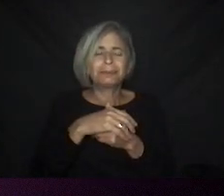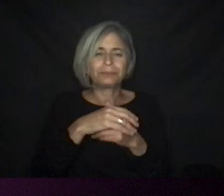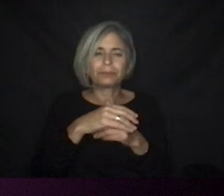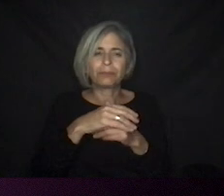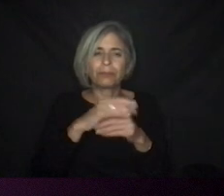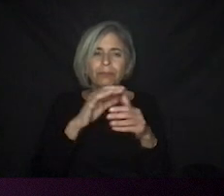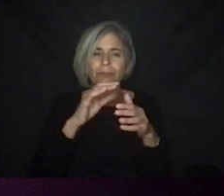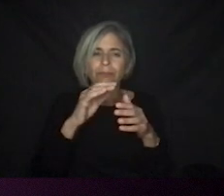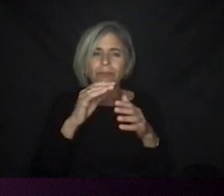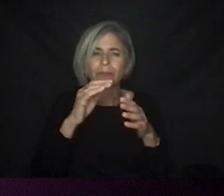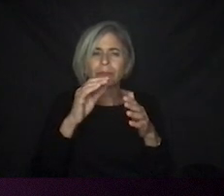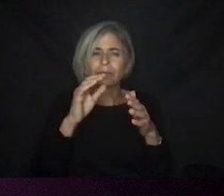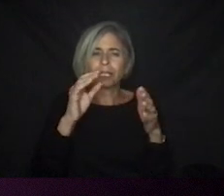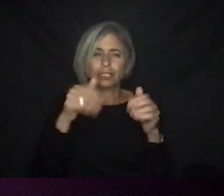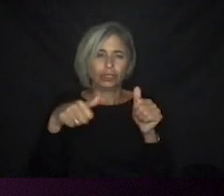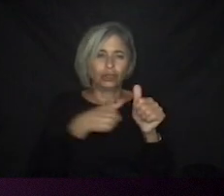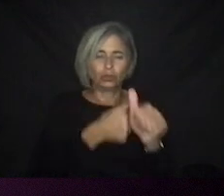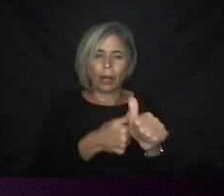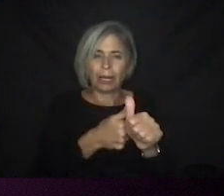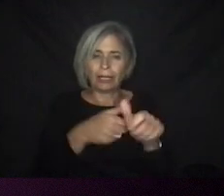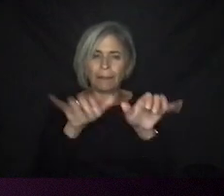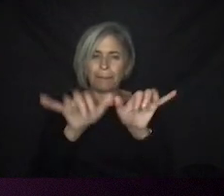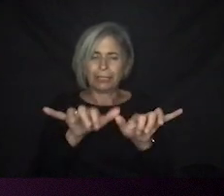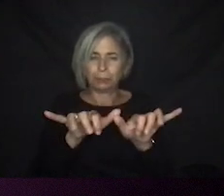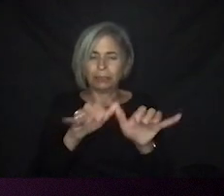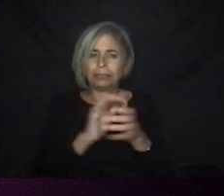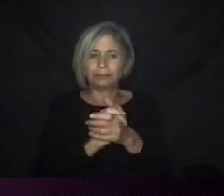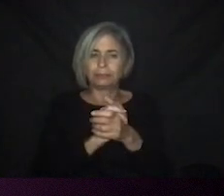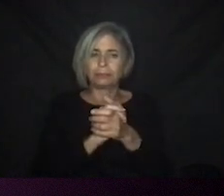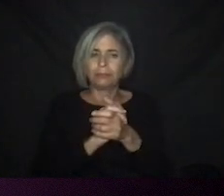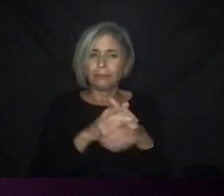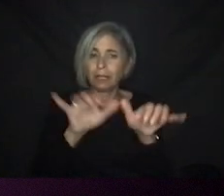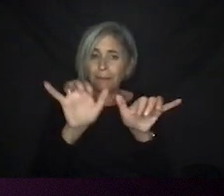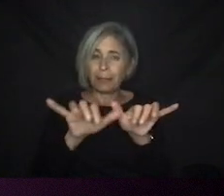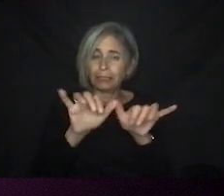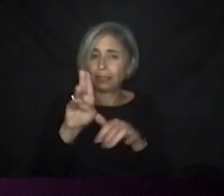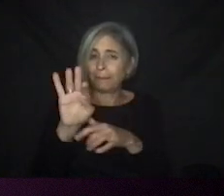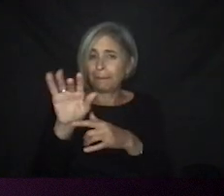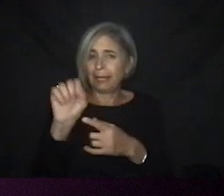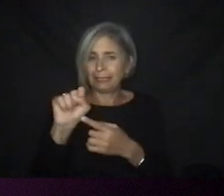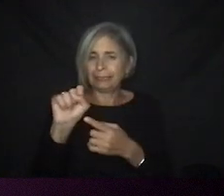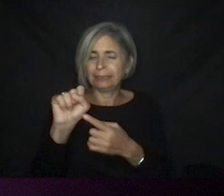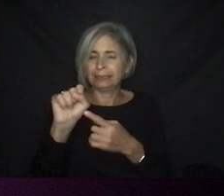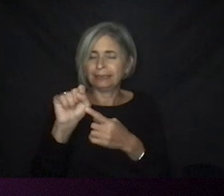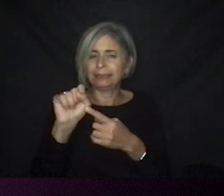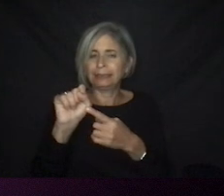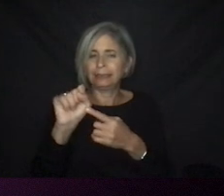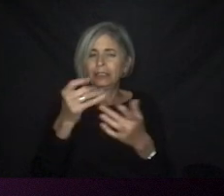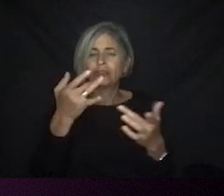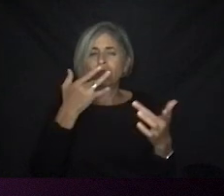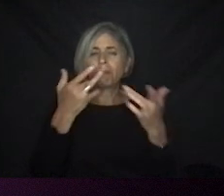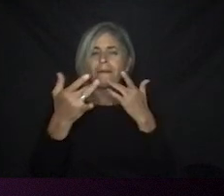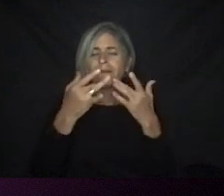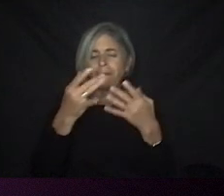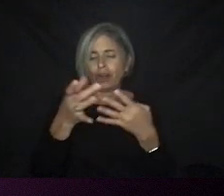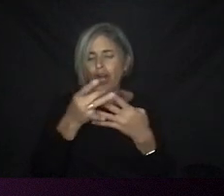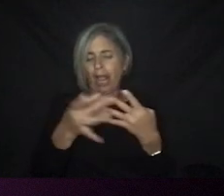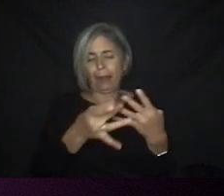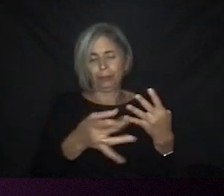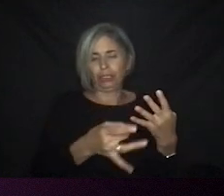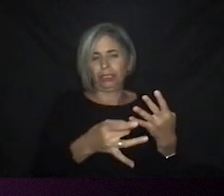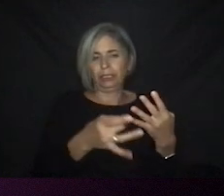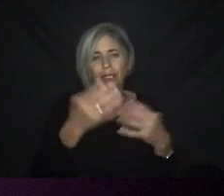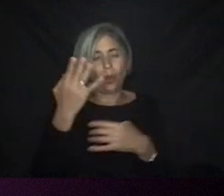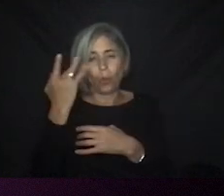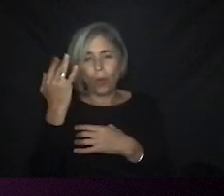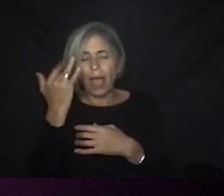some traps on measurability of things. Measurability of bias is the tendency to prefer options simply because they